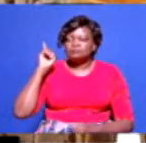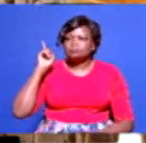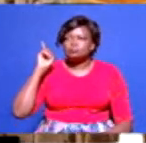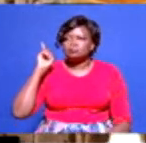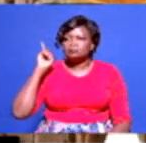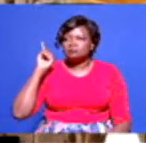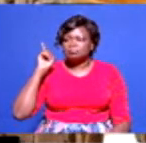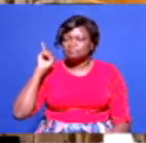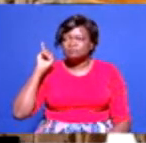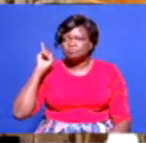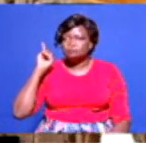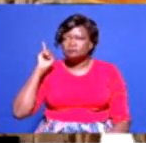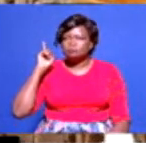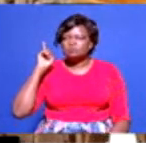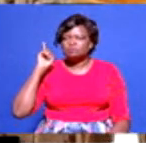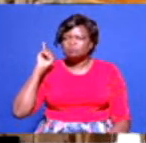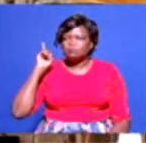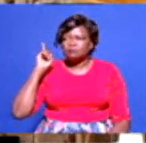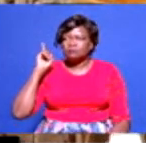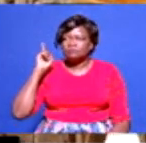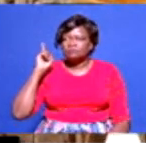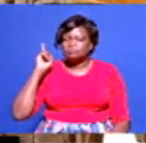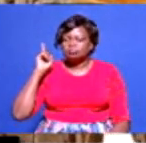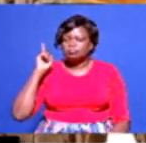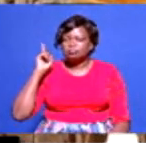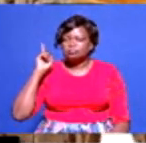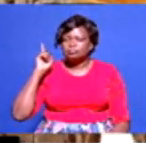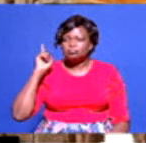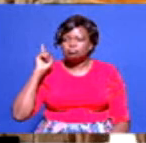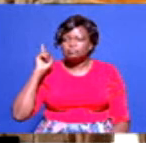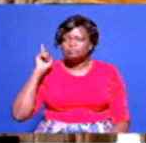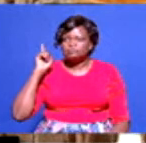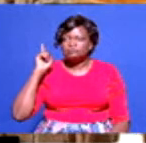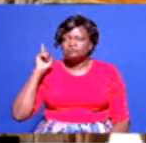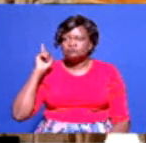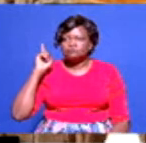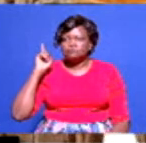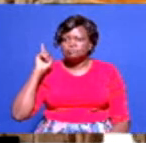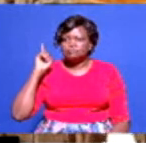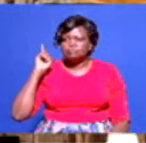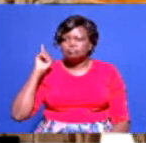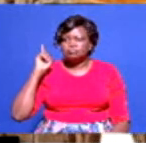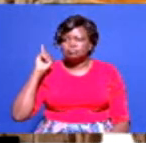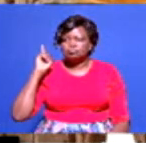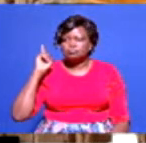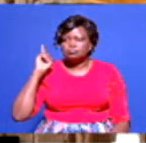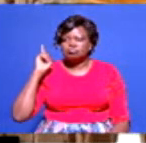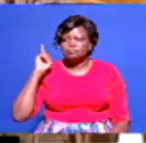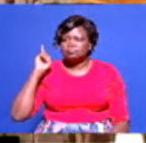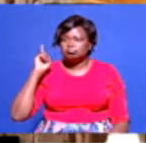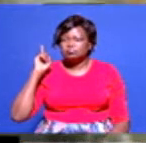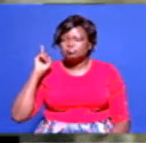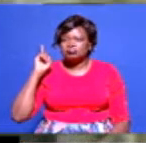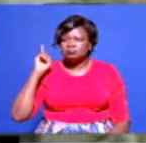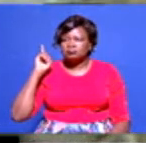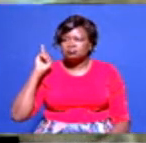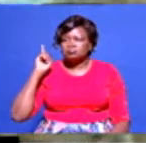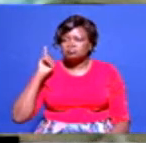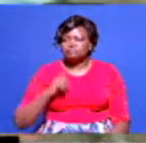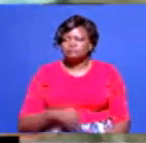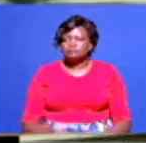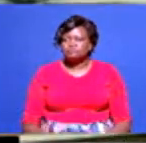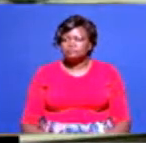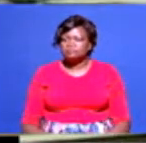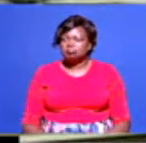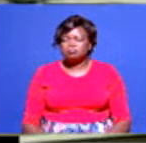Balala, Kirai Tumurungi, Anyang' Nyong'o, Chirau Ali Makwere, Mukisa Kitui, and Ochilo Ayako. However,